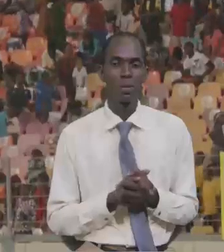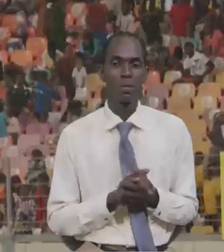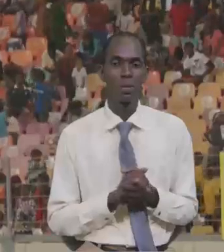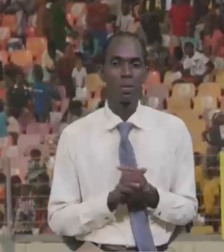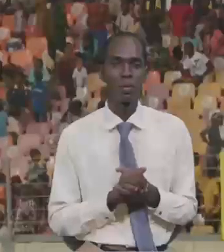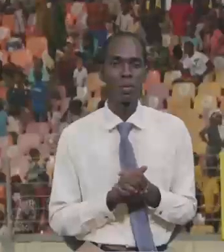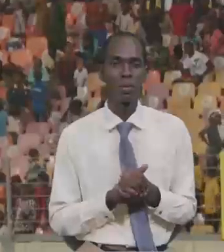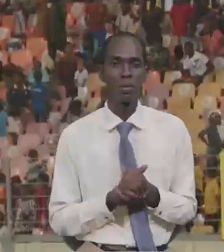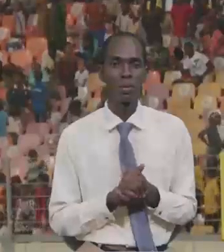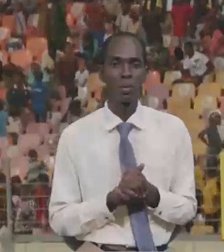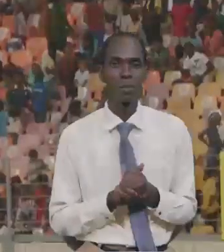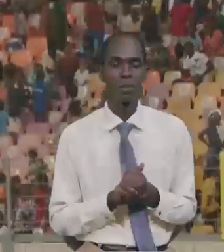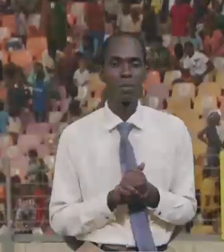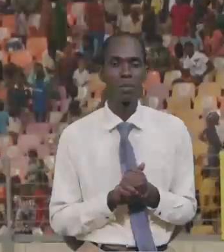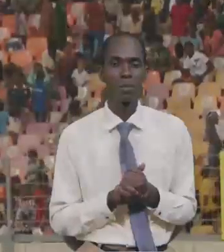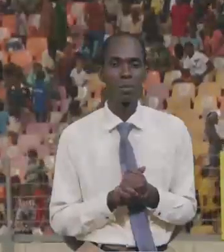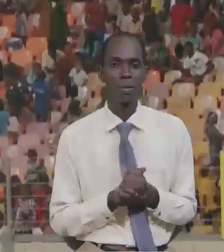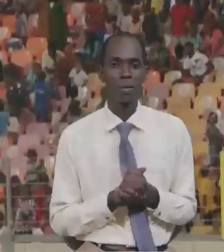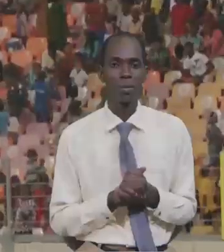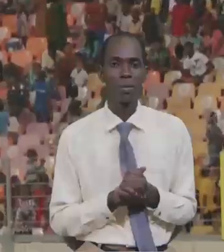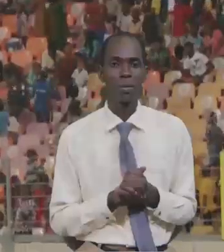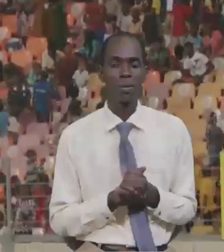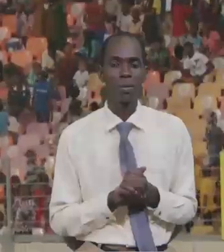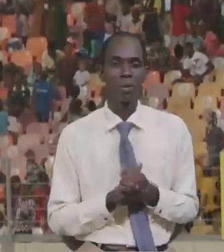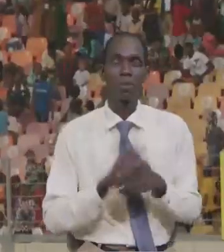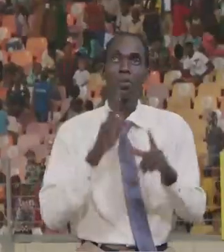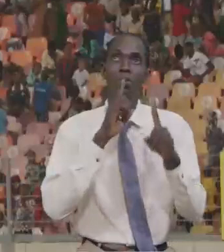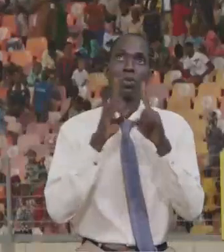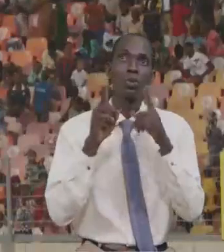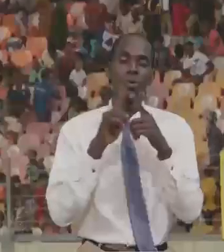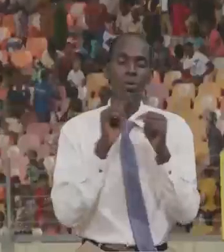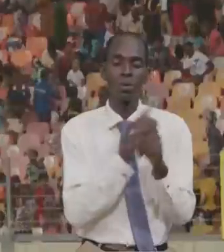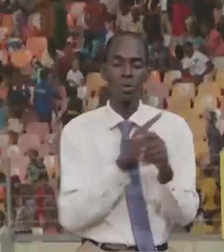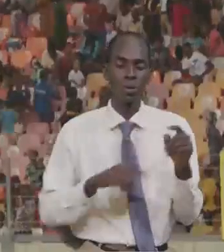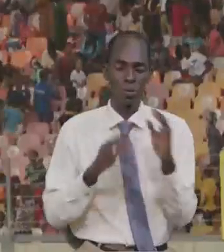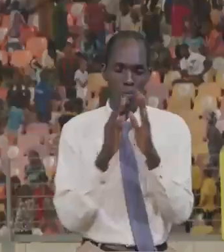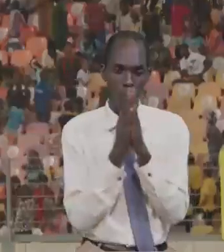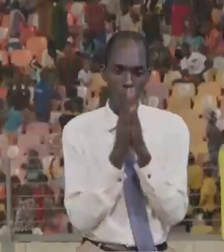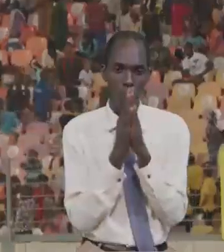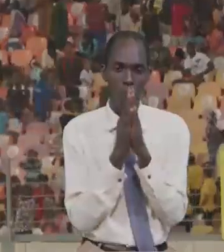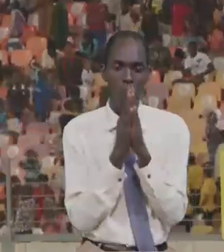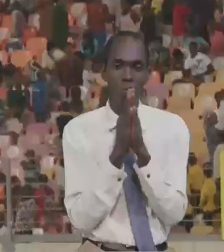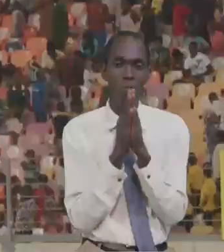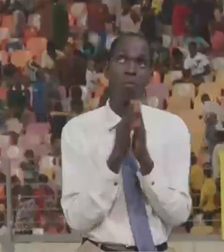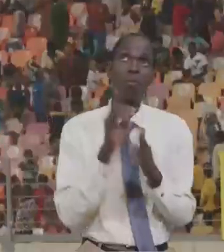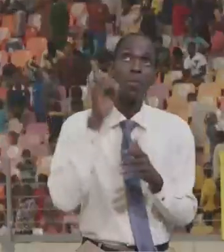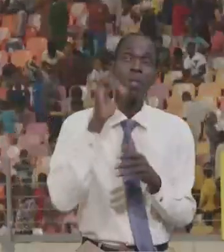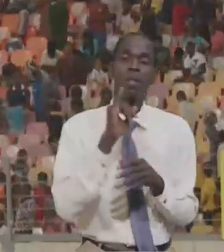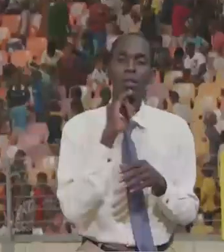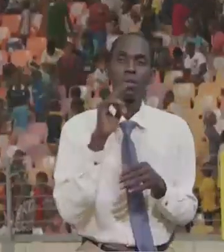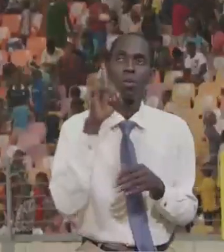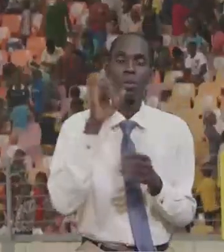He's the one that invited you, and He's calling you now so that a